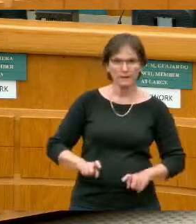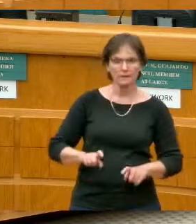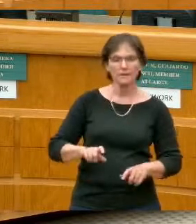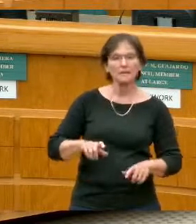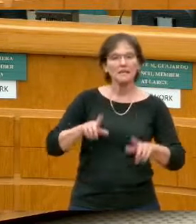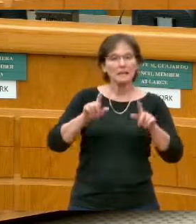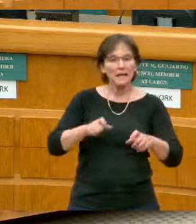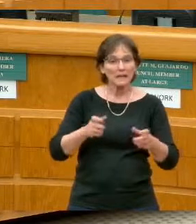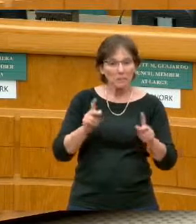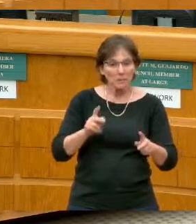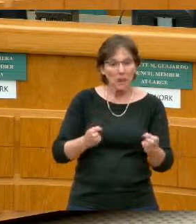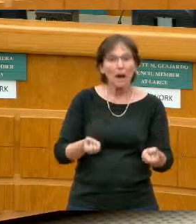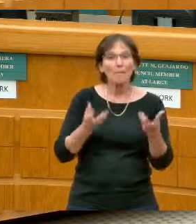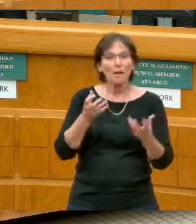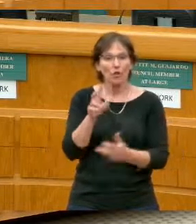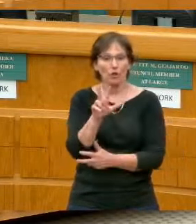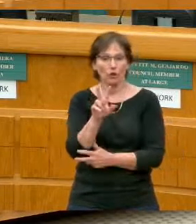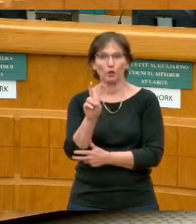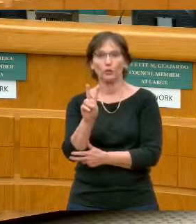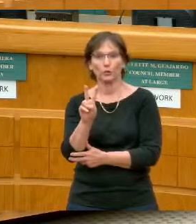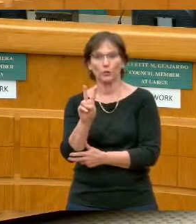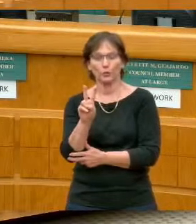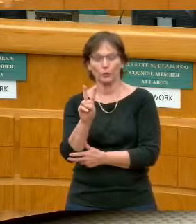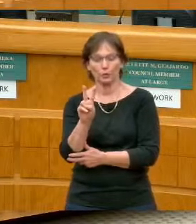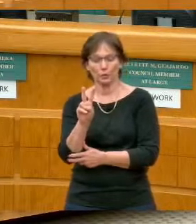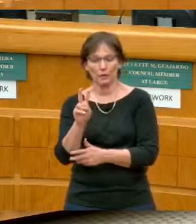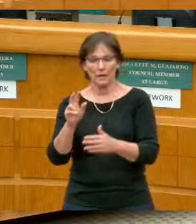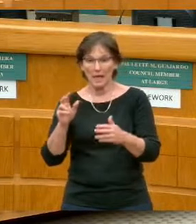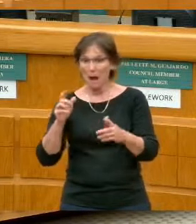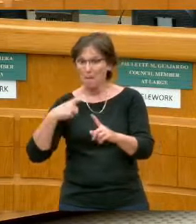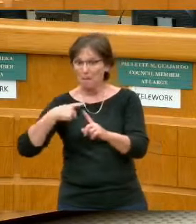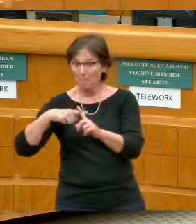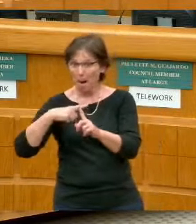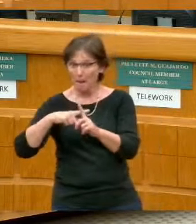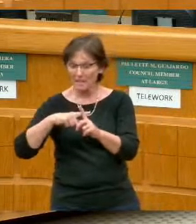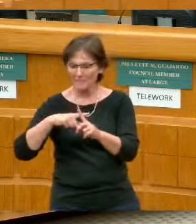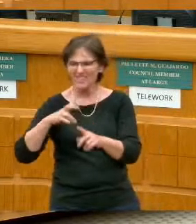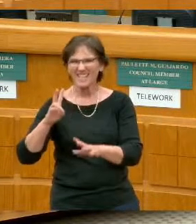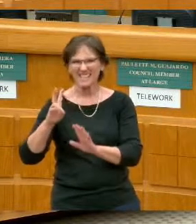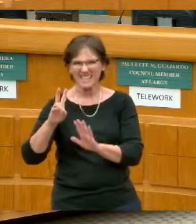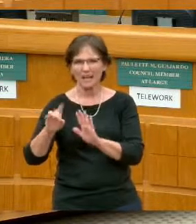tested and 7 tested positive, which brings us to a positivity